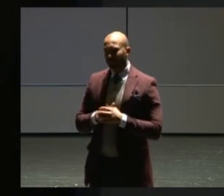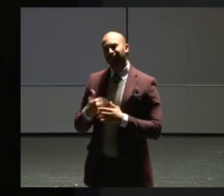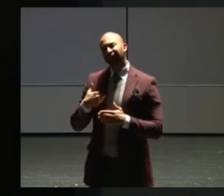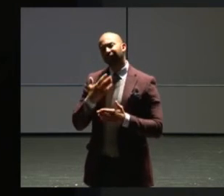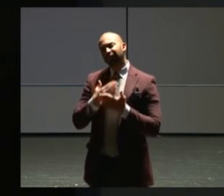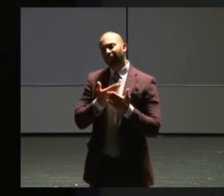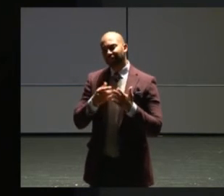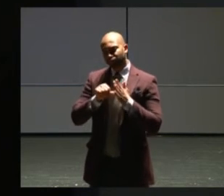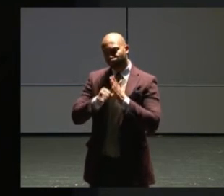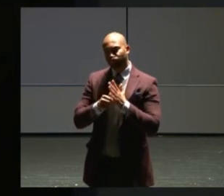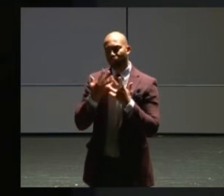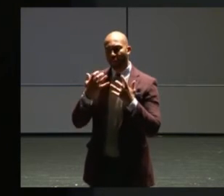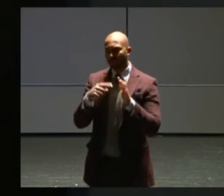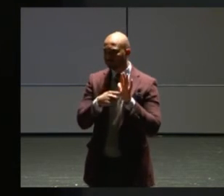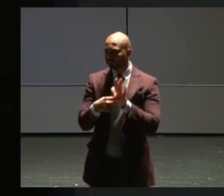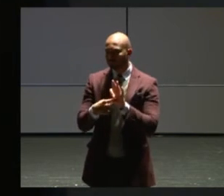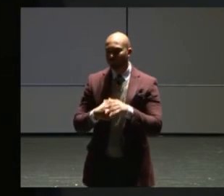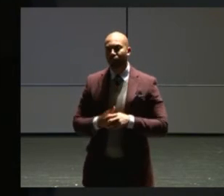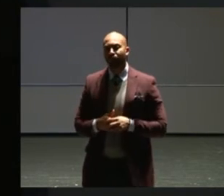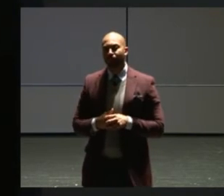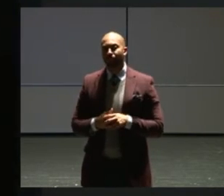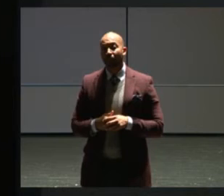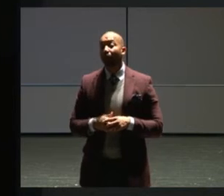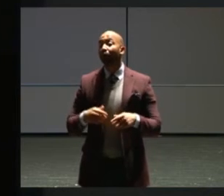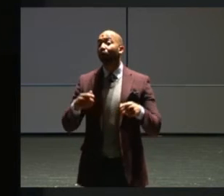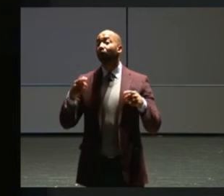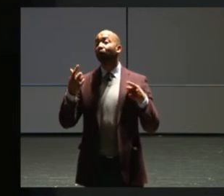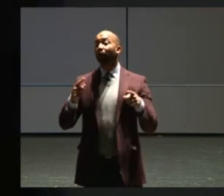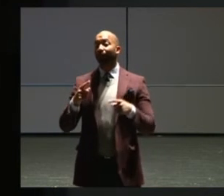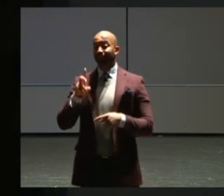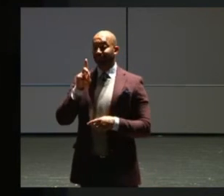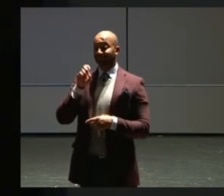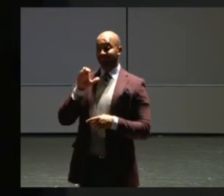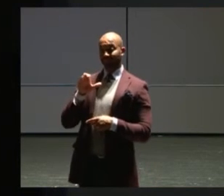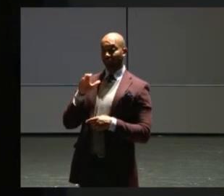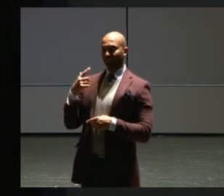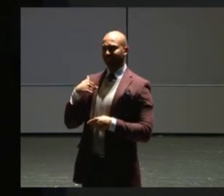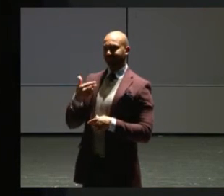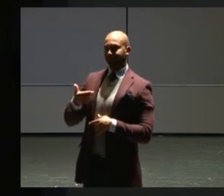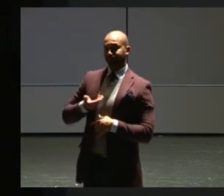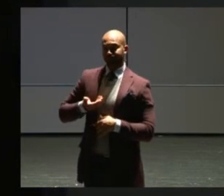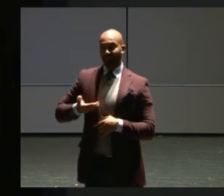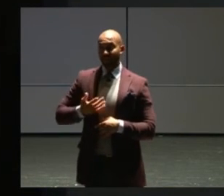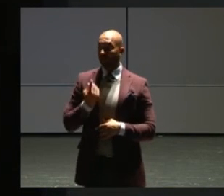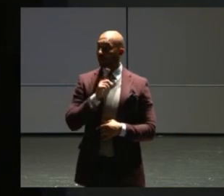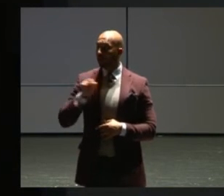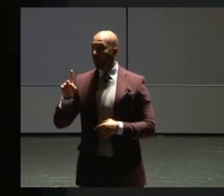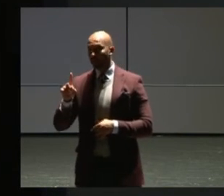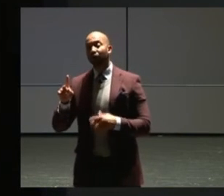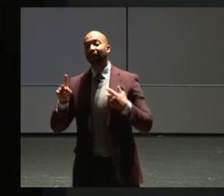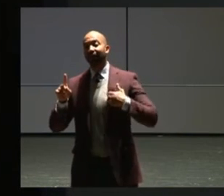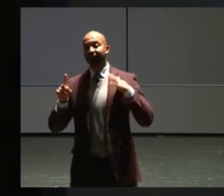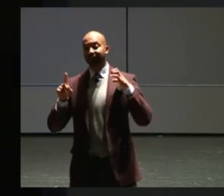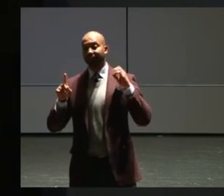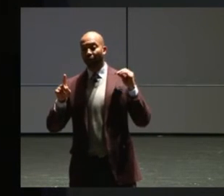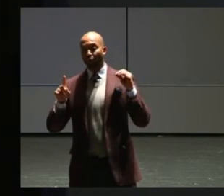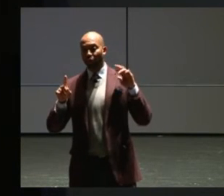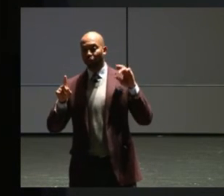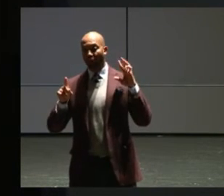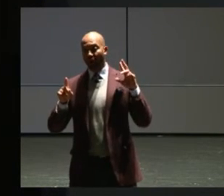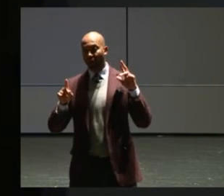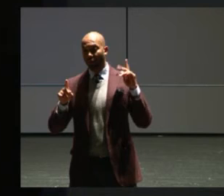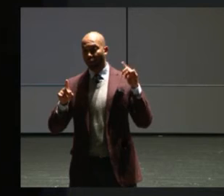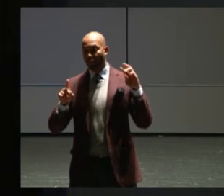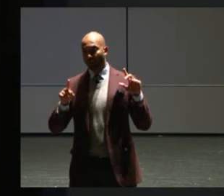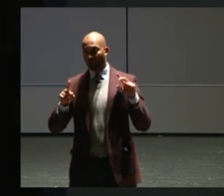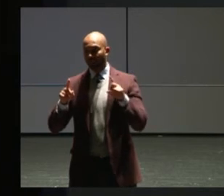this. When I was invited in December to join with the CEO of Rockwell, as well